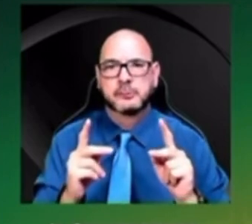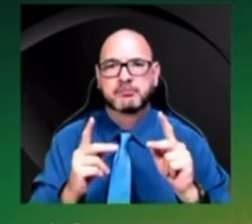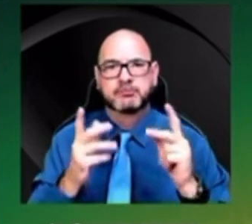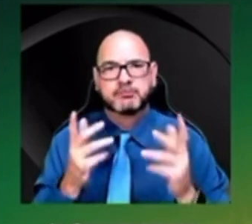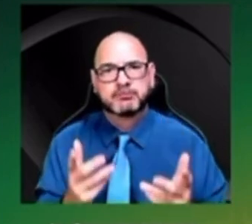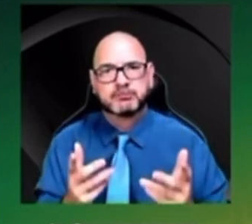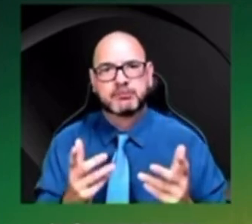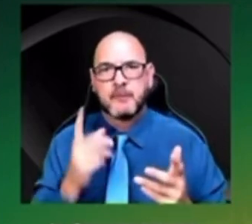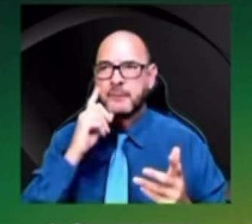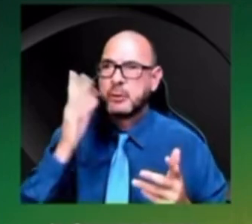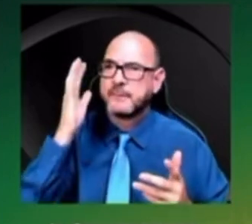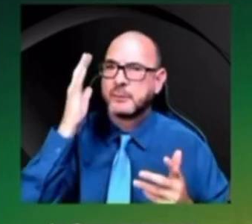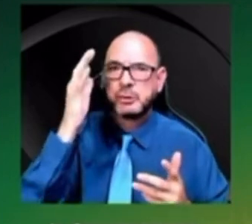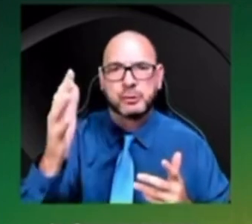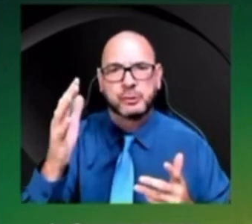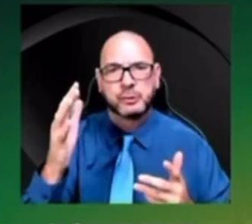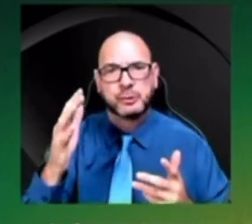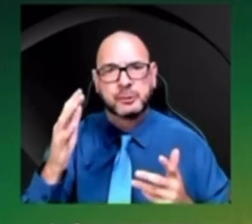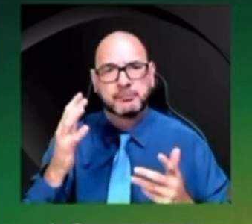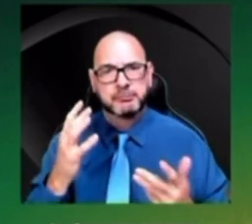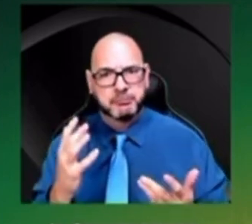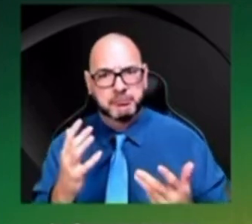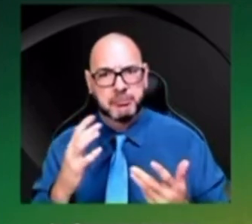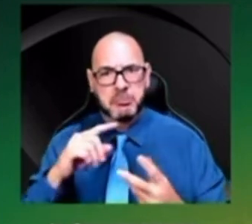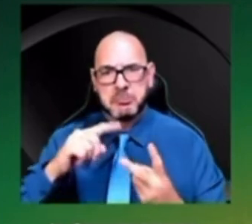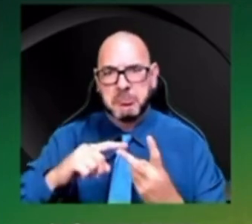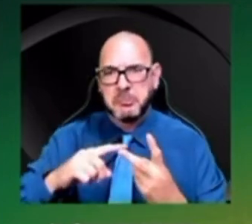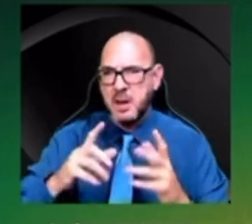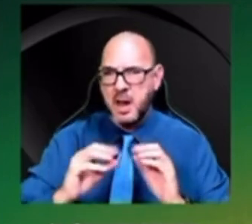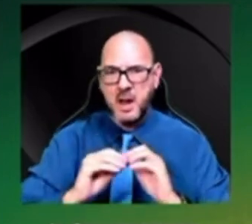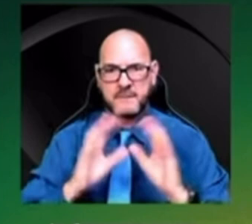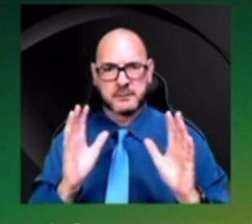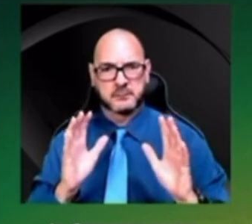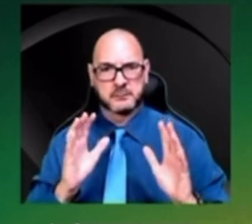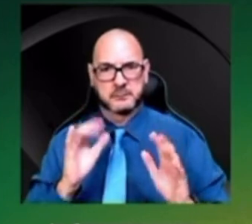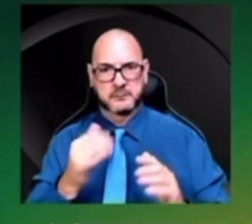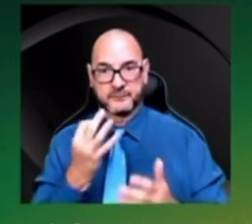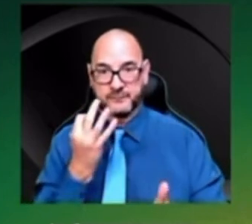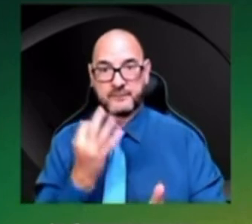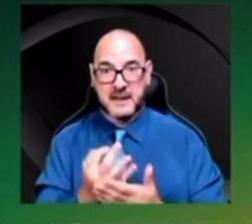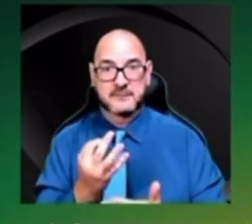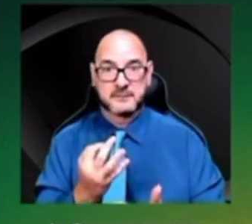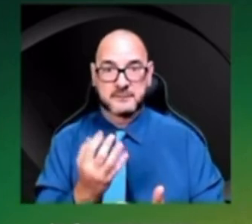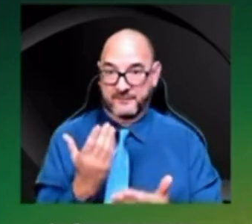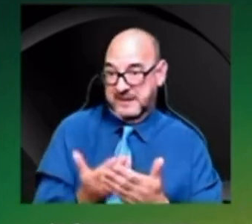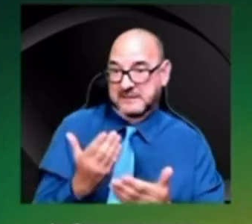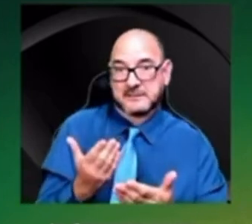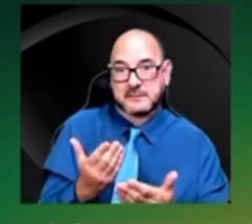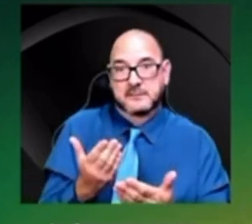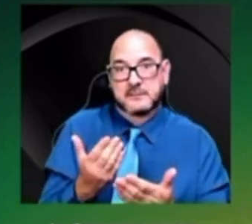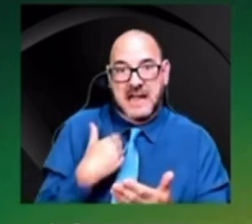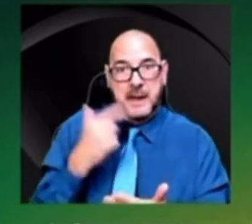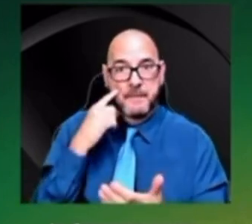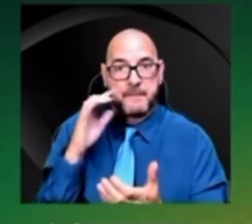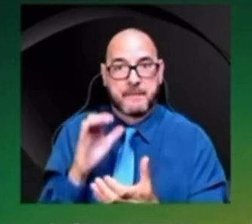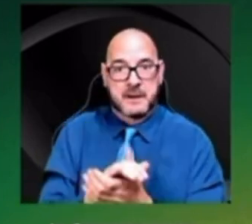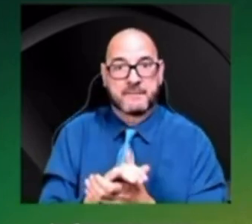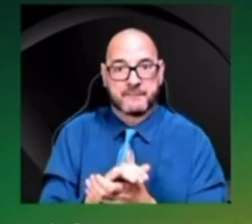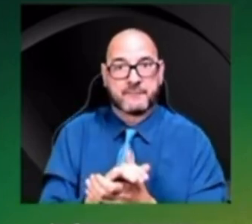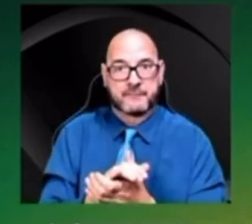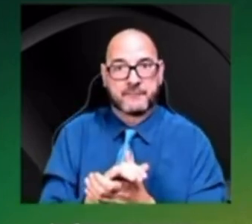young entrepreneurs on this continent, to increase investments on this continent. Digital access to Africa's